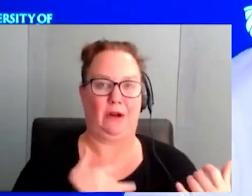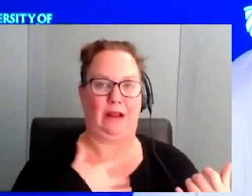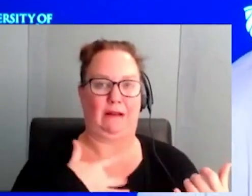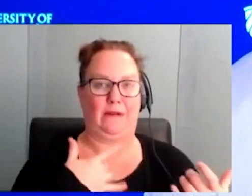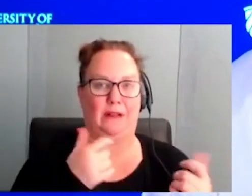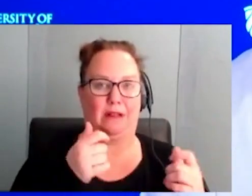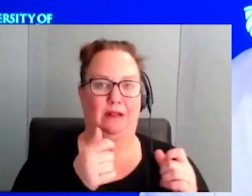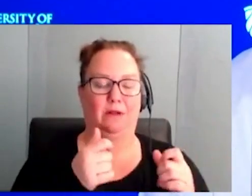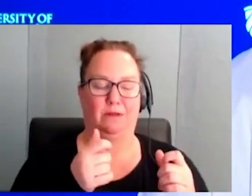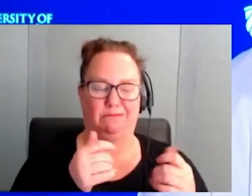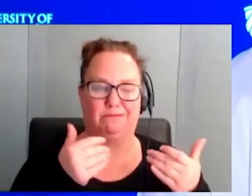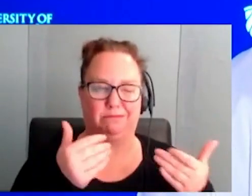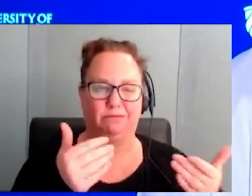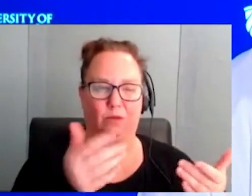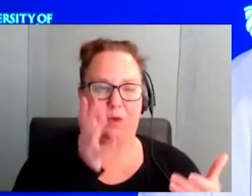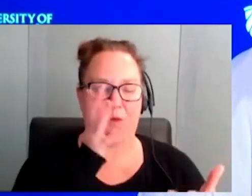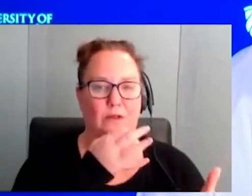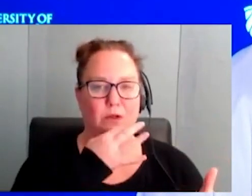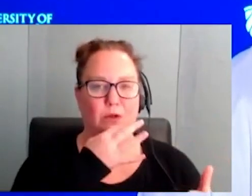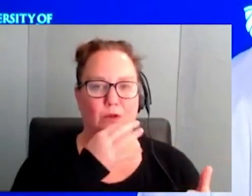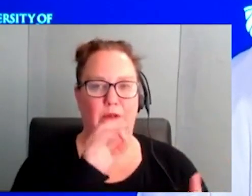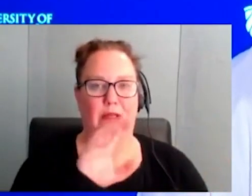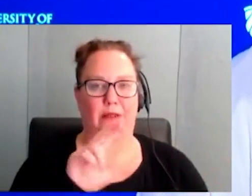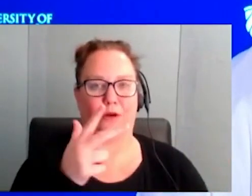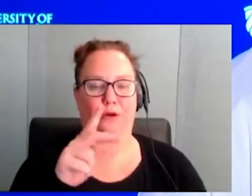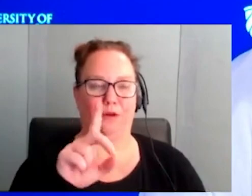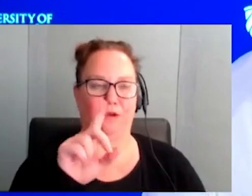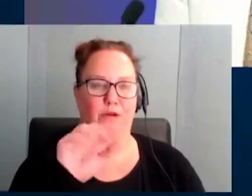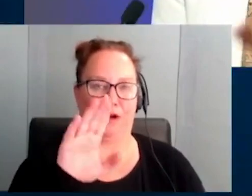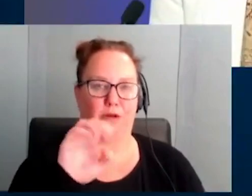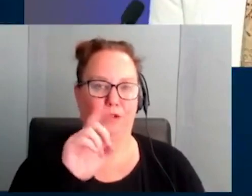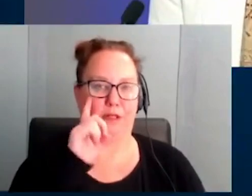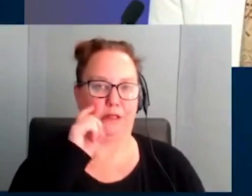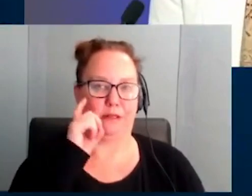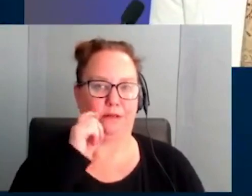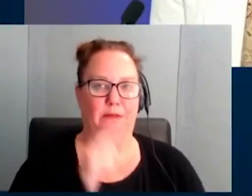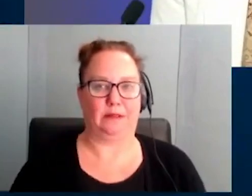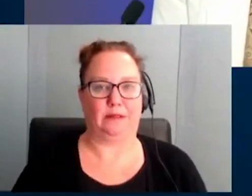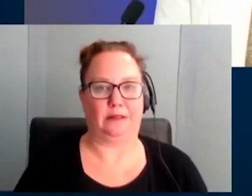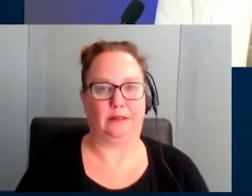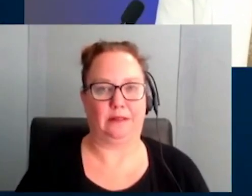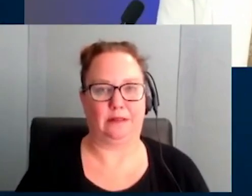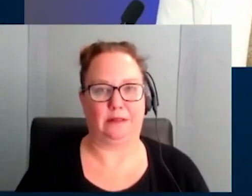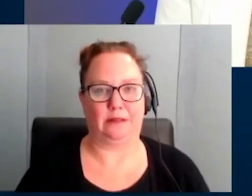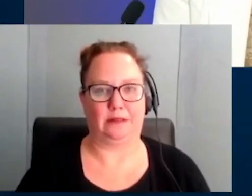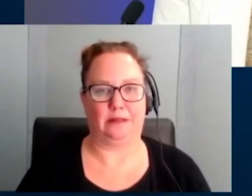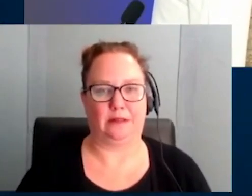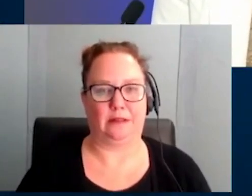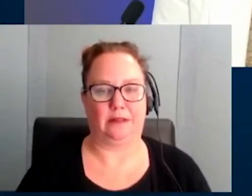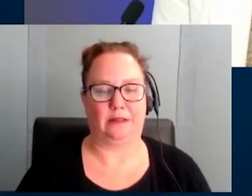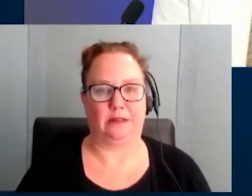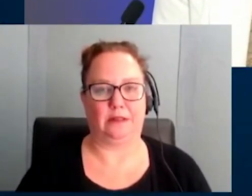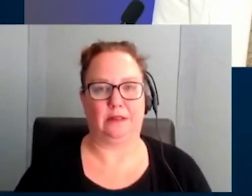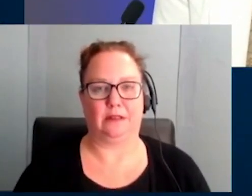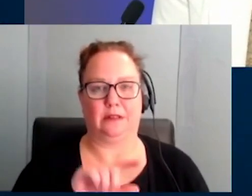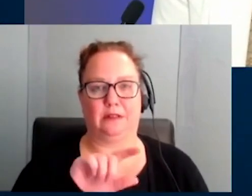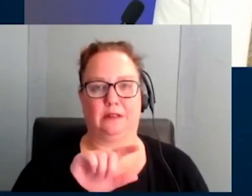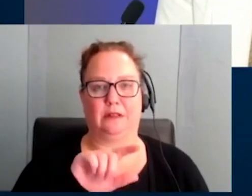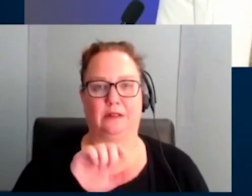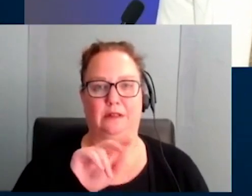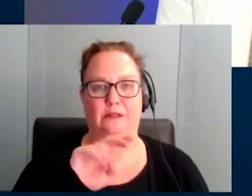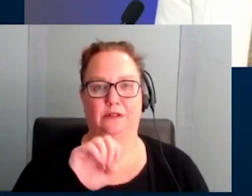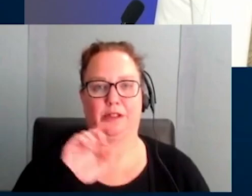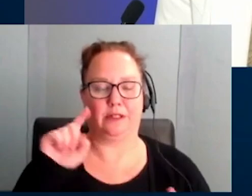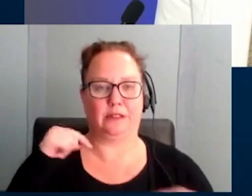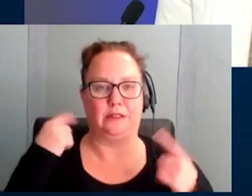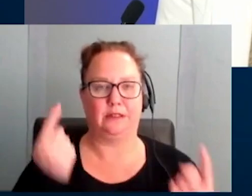moving towards that third dose, and I do suspect it will be safe. All right, just wait a tiny bit longer. Okay, Gene's been asking this question for the last couple of days, so I